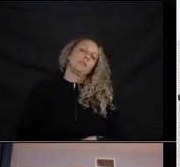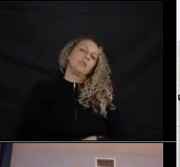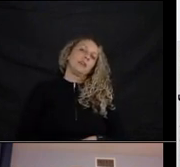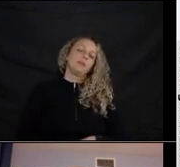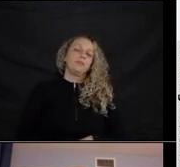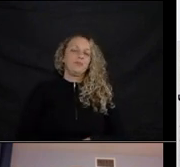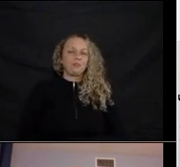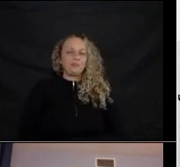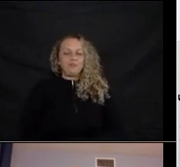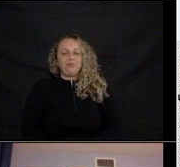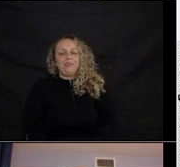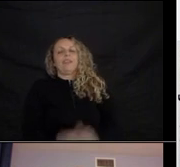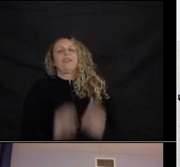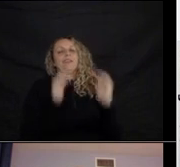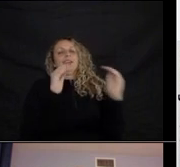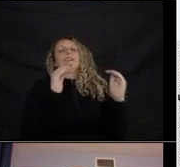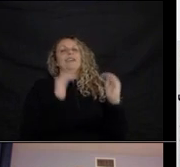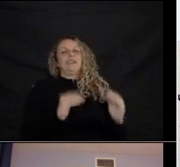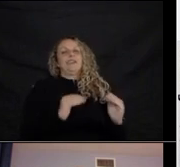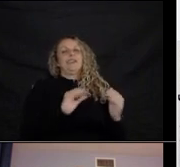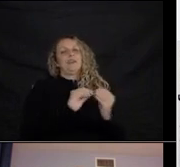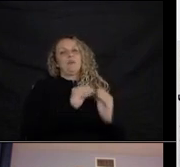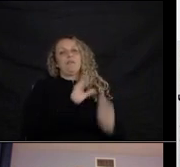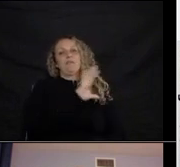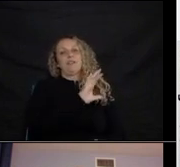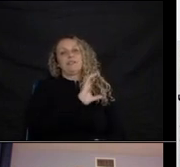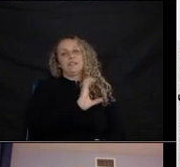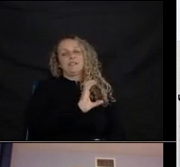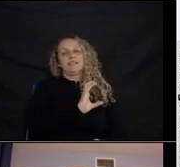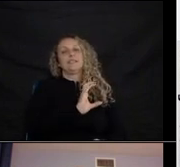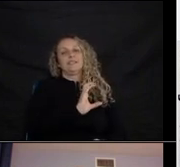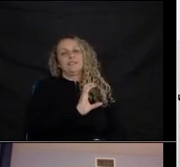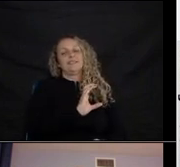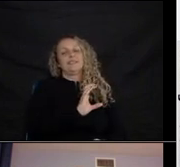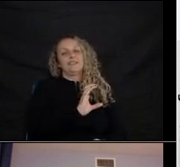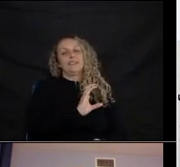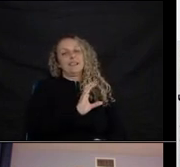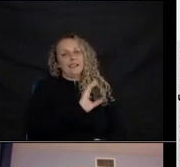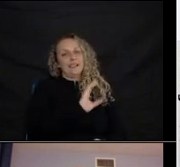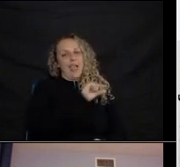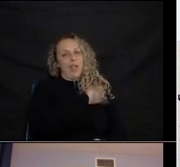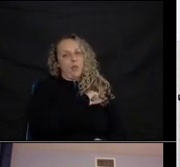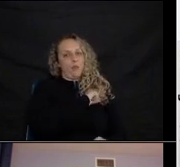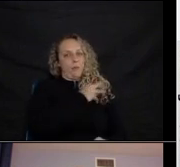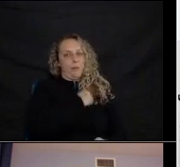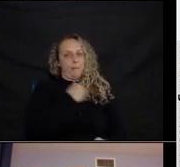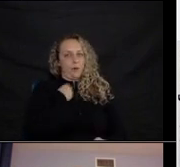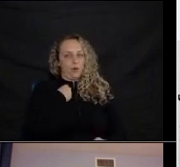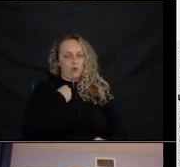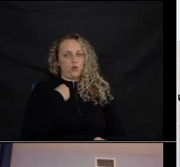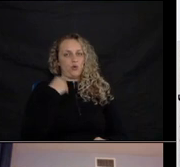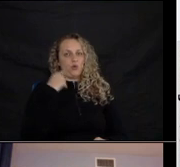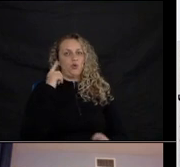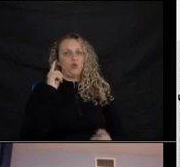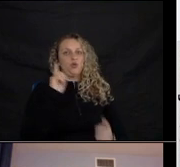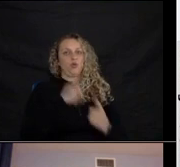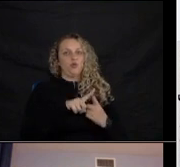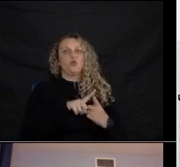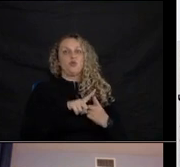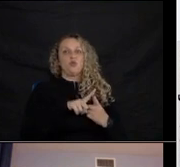Moving on to item 5C, appoint eligible members to advisory